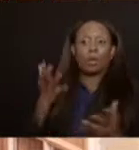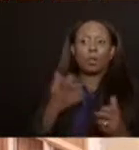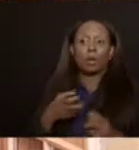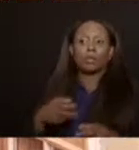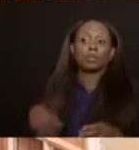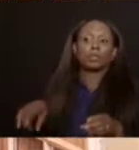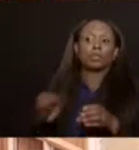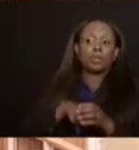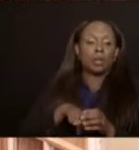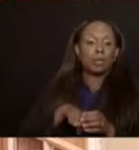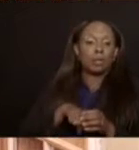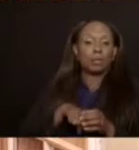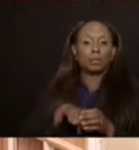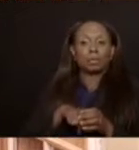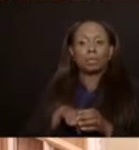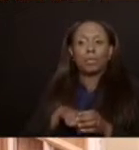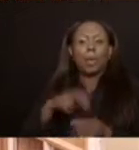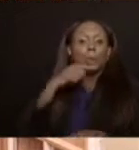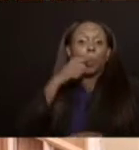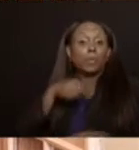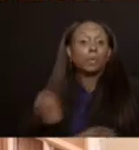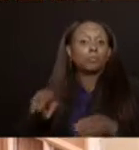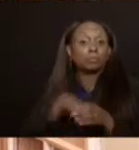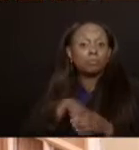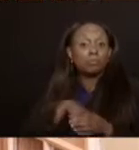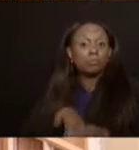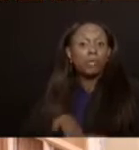Now tell me what will happen to people in Barbados if we did that.